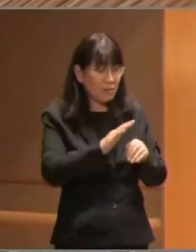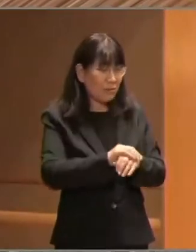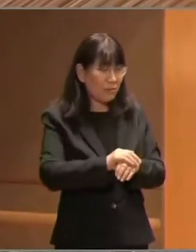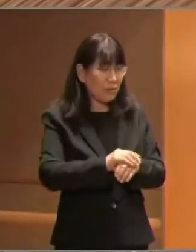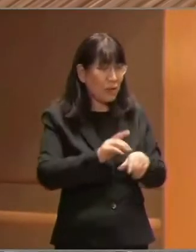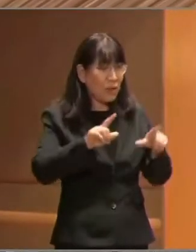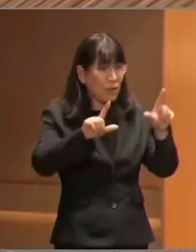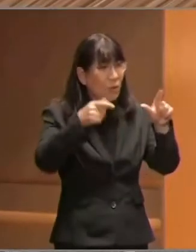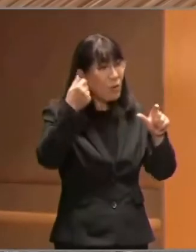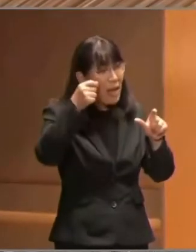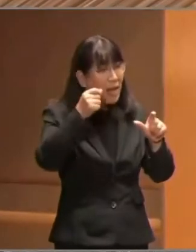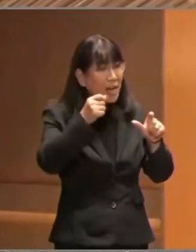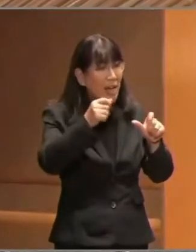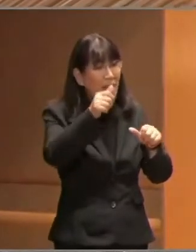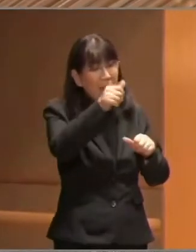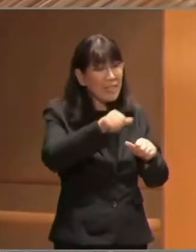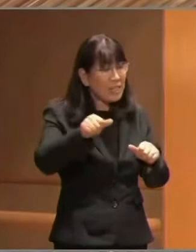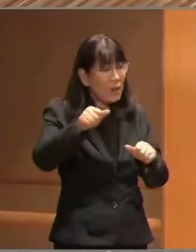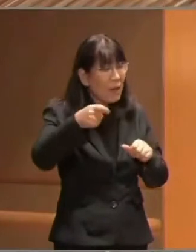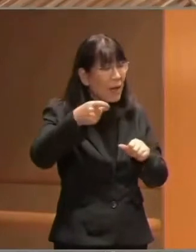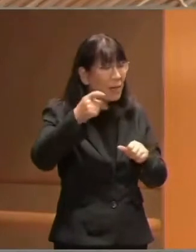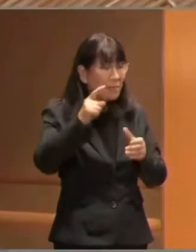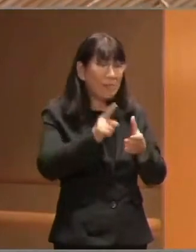bamboos do have some